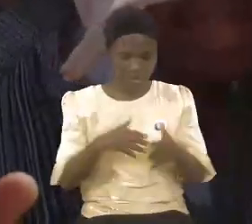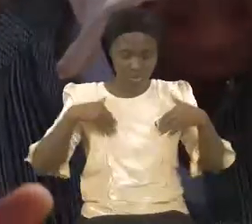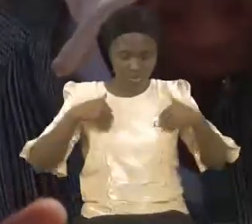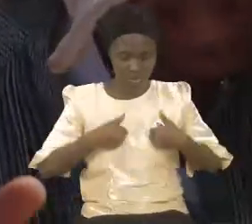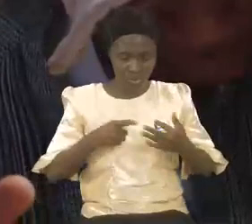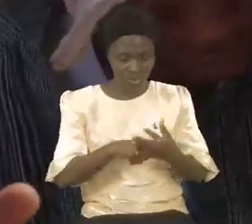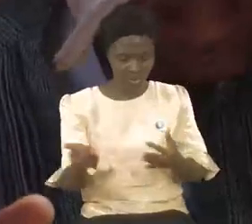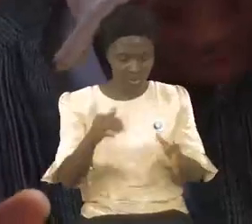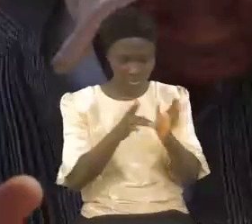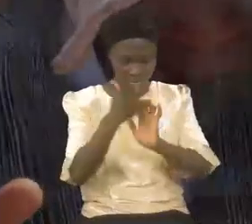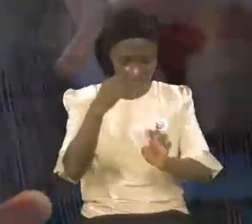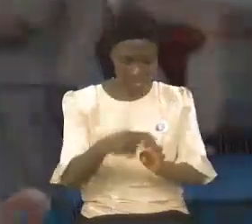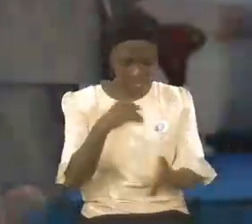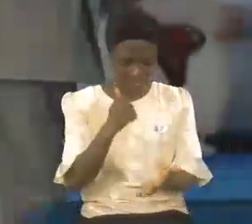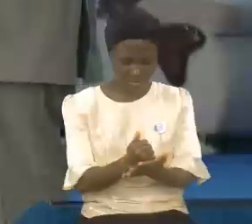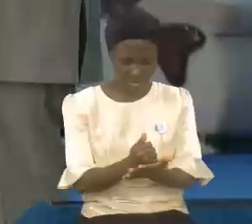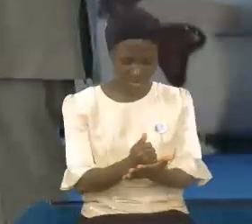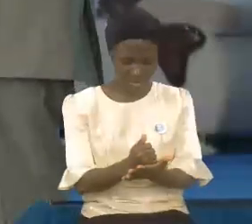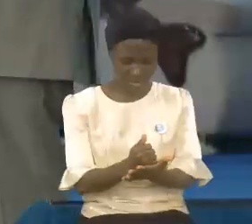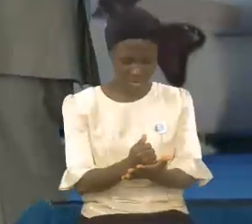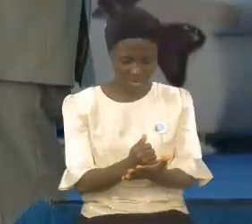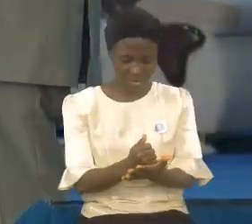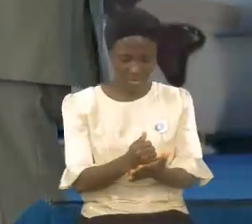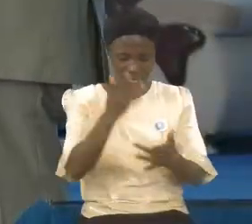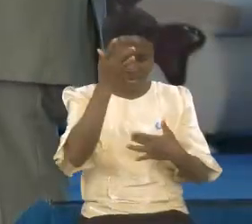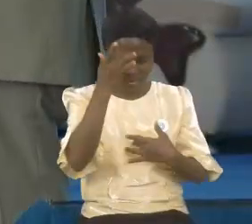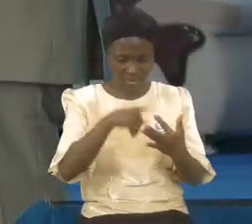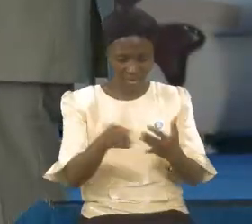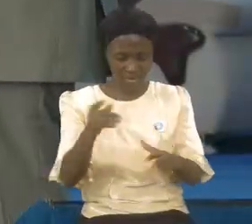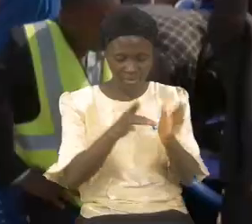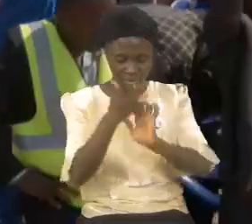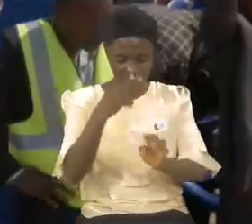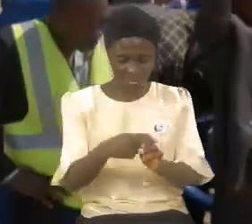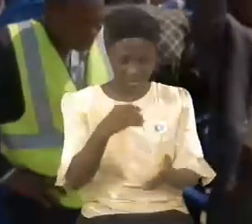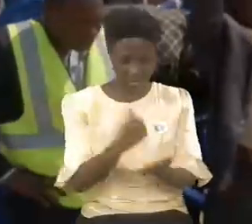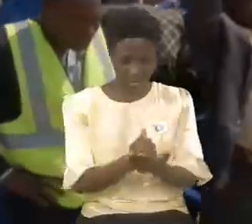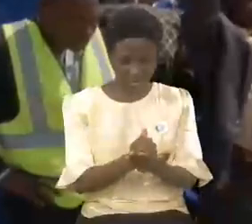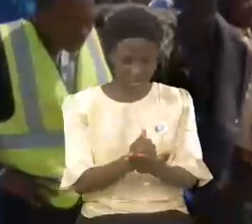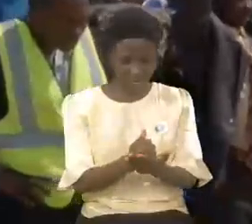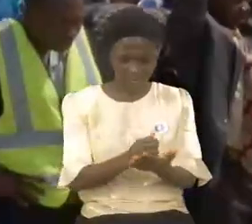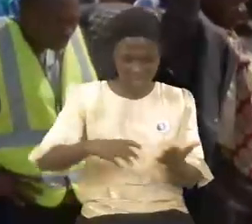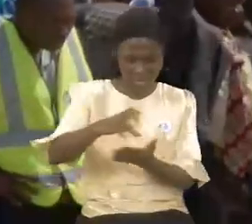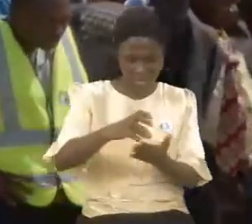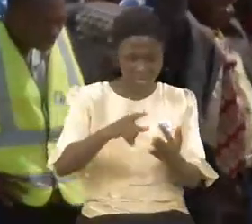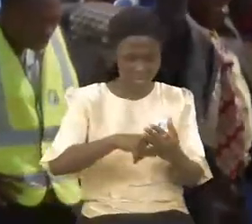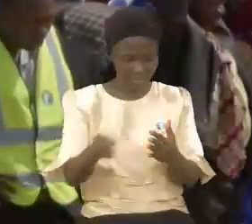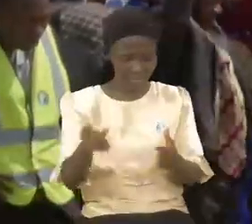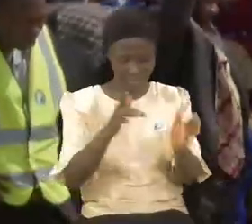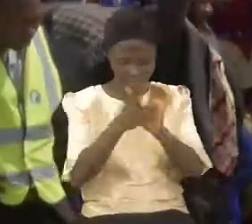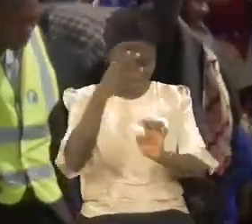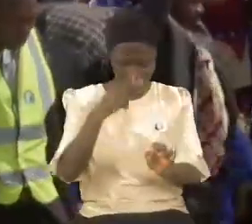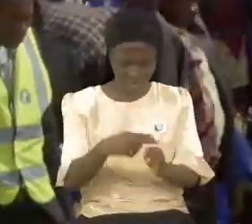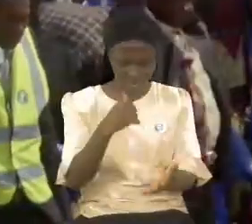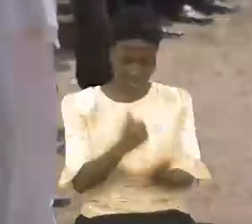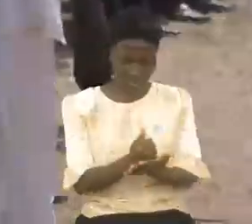get out of that place. Infirmity, get out of that place. Confusion, get out of